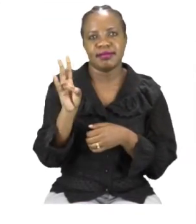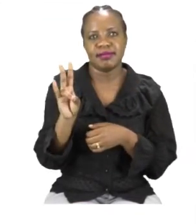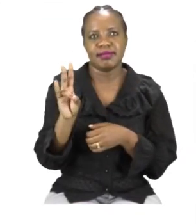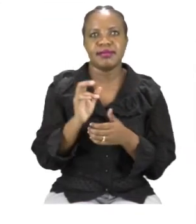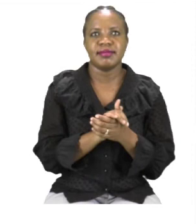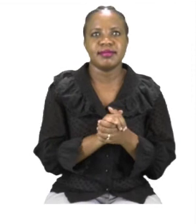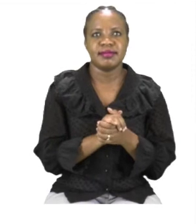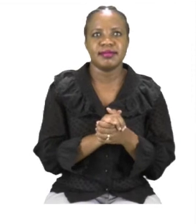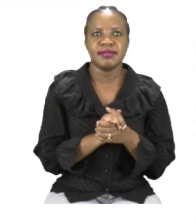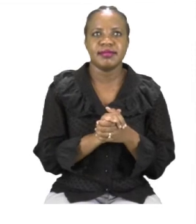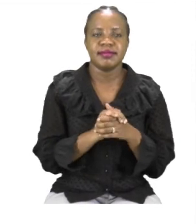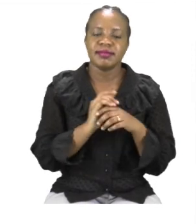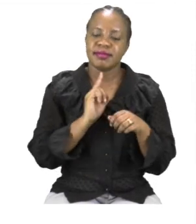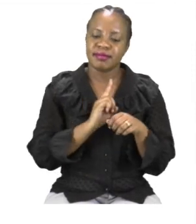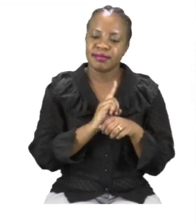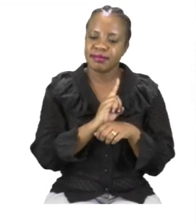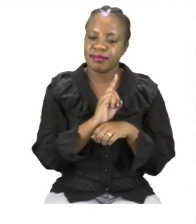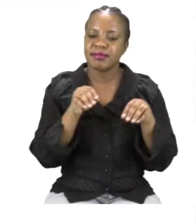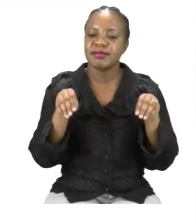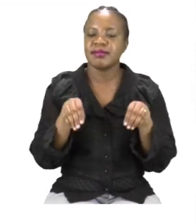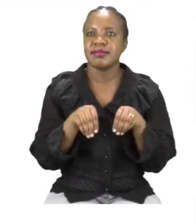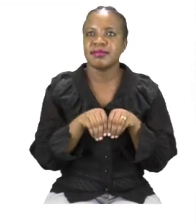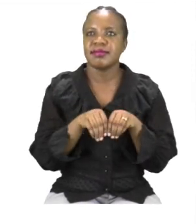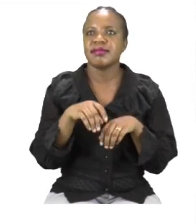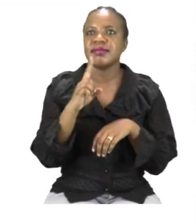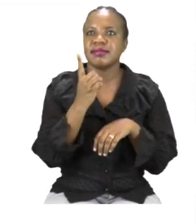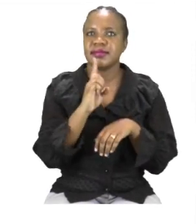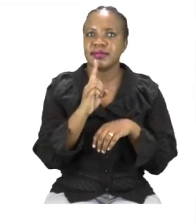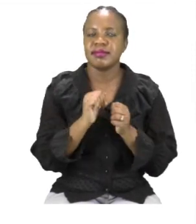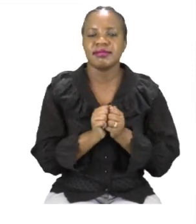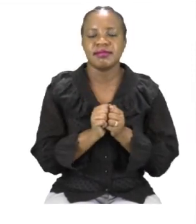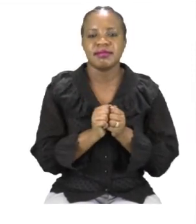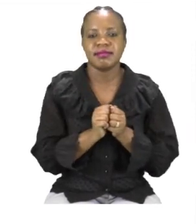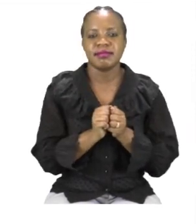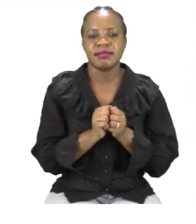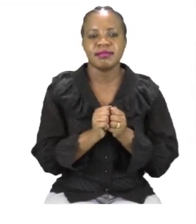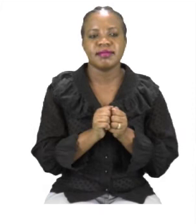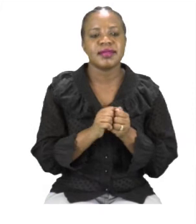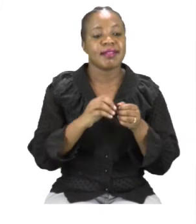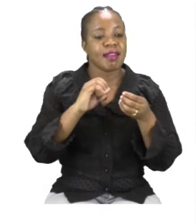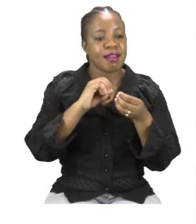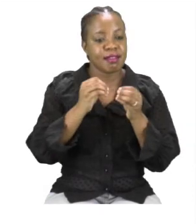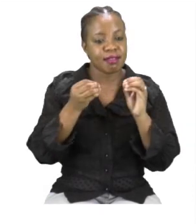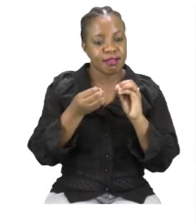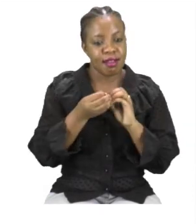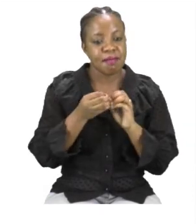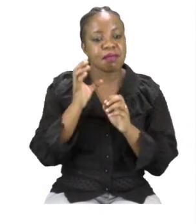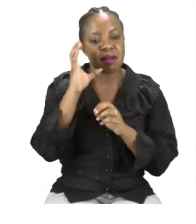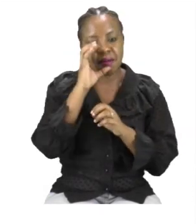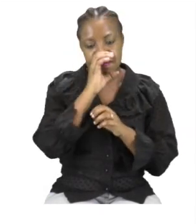the first thing we're going to do is find the missing number. Now, where